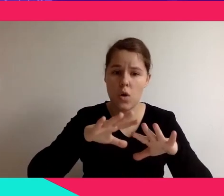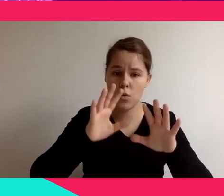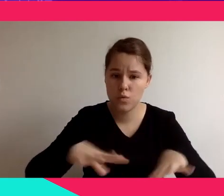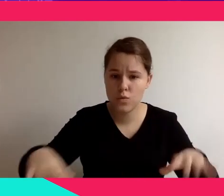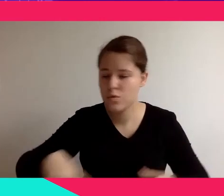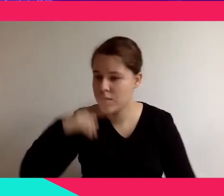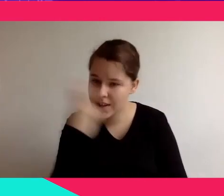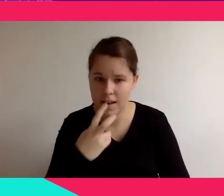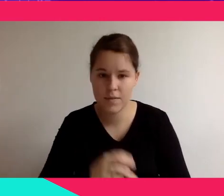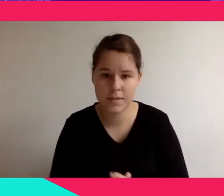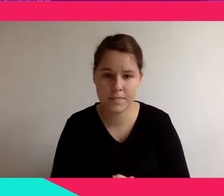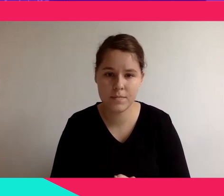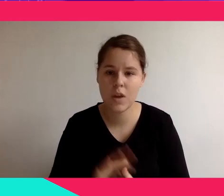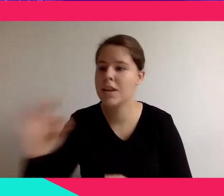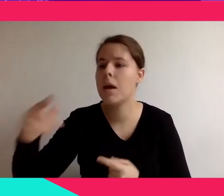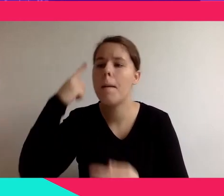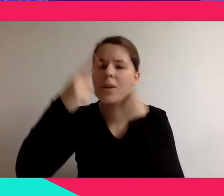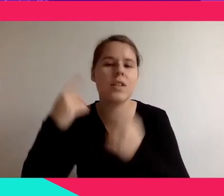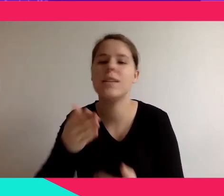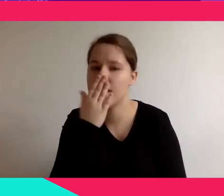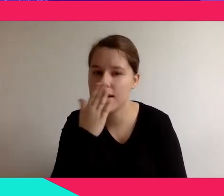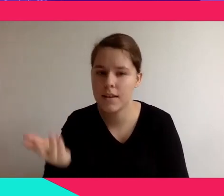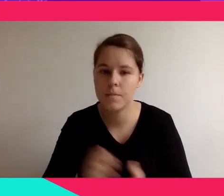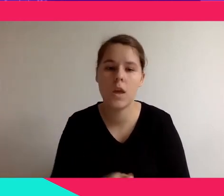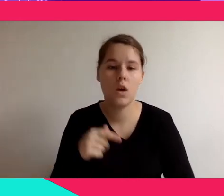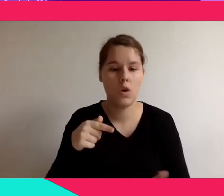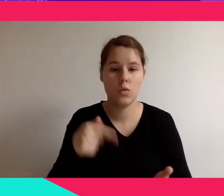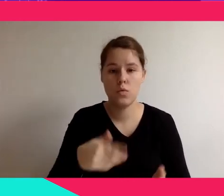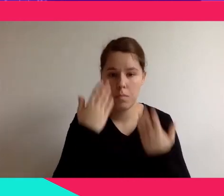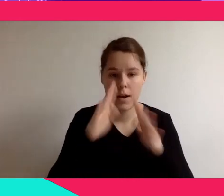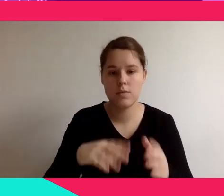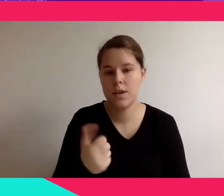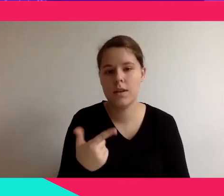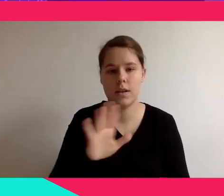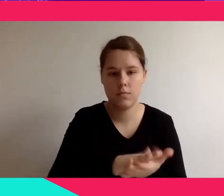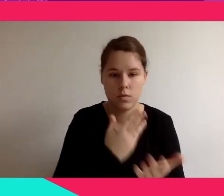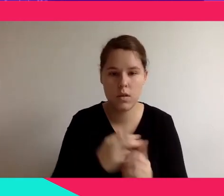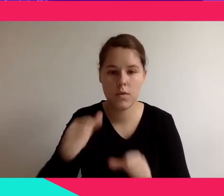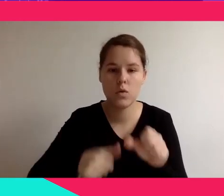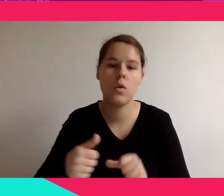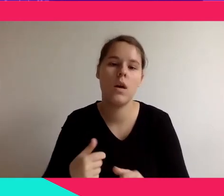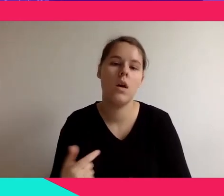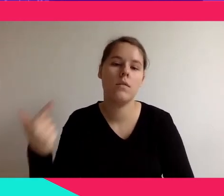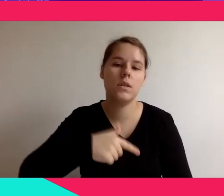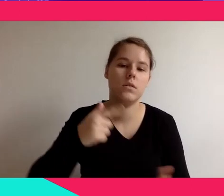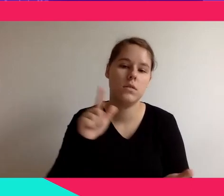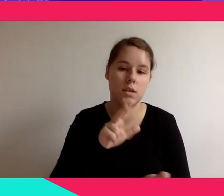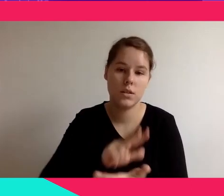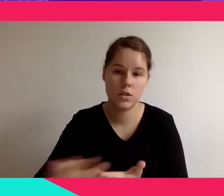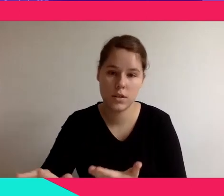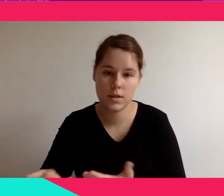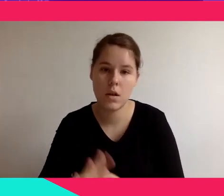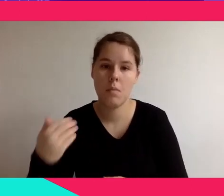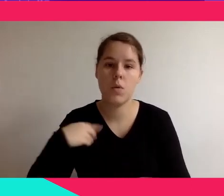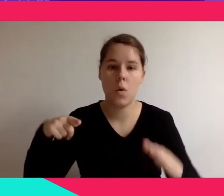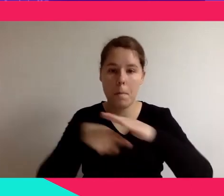Back in 2013, there was a big metro construction going on in Copenhagen, and the Young People's Art Labs teamed